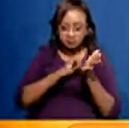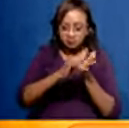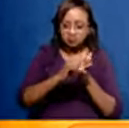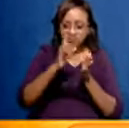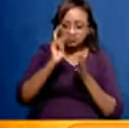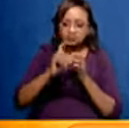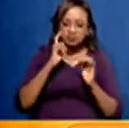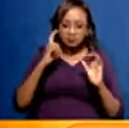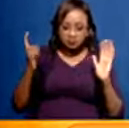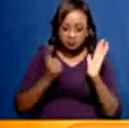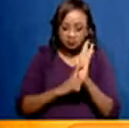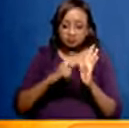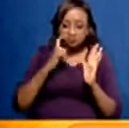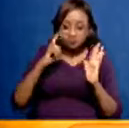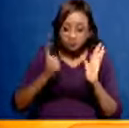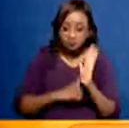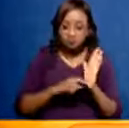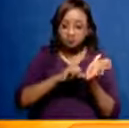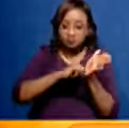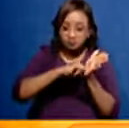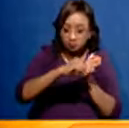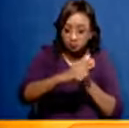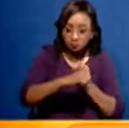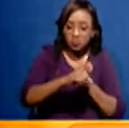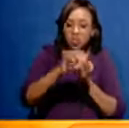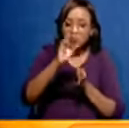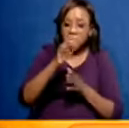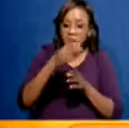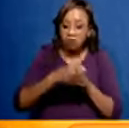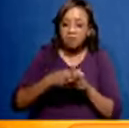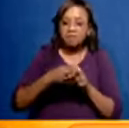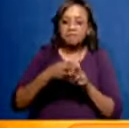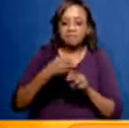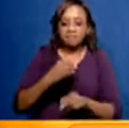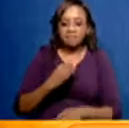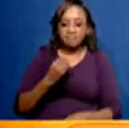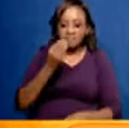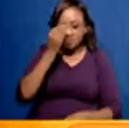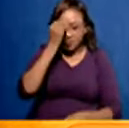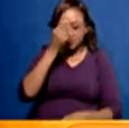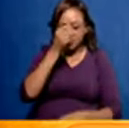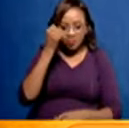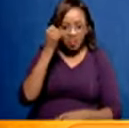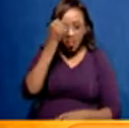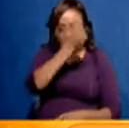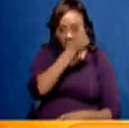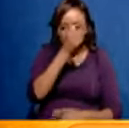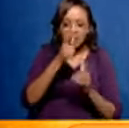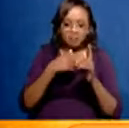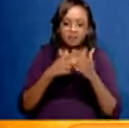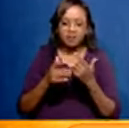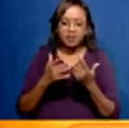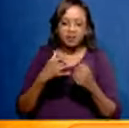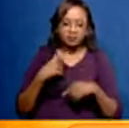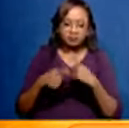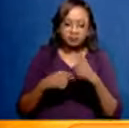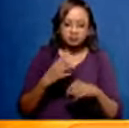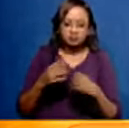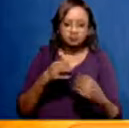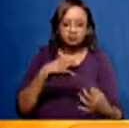hand with identity. The identity of what do we want to be as a University of Nairobi